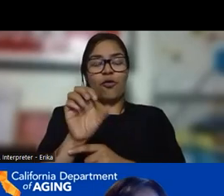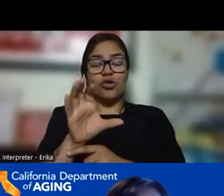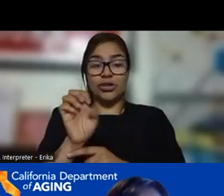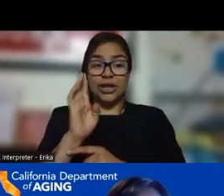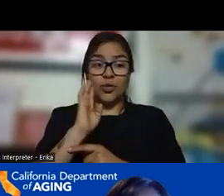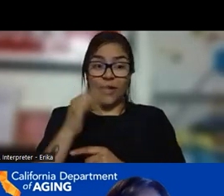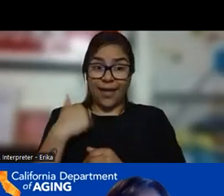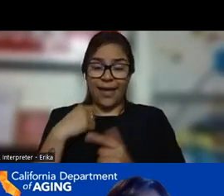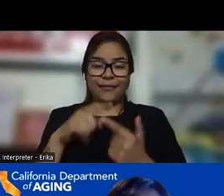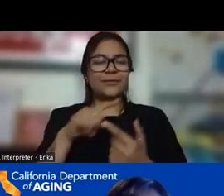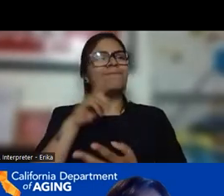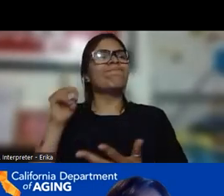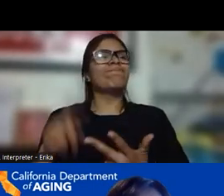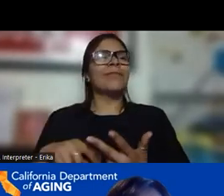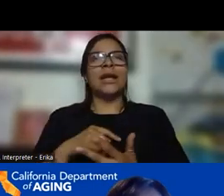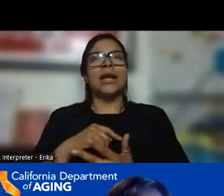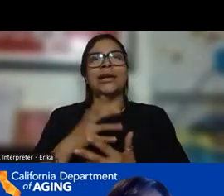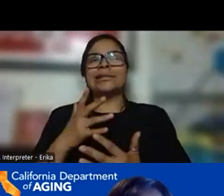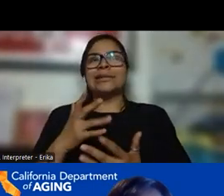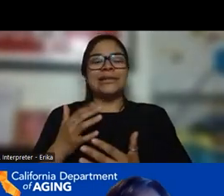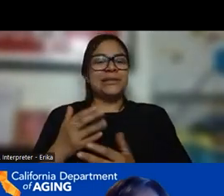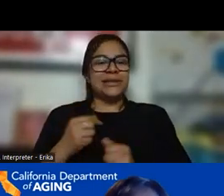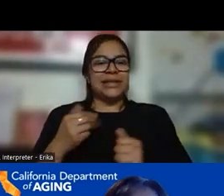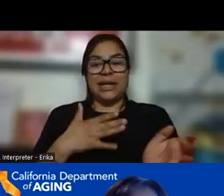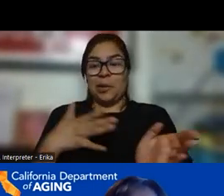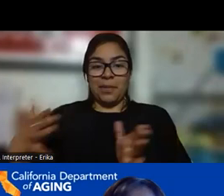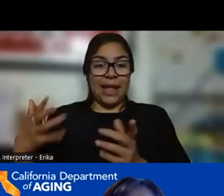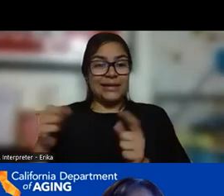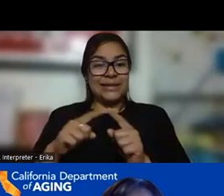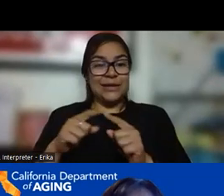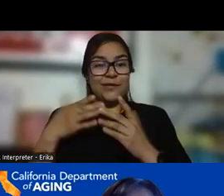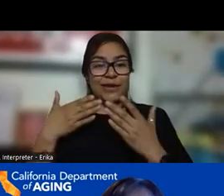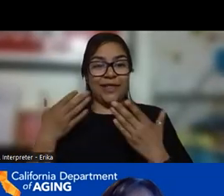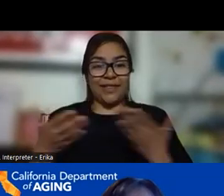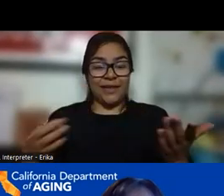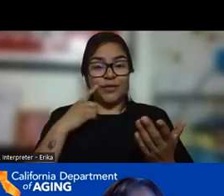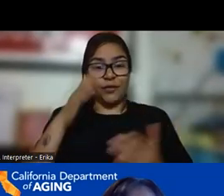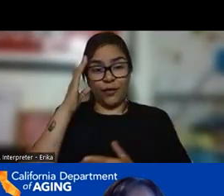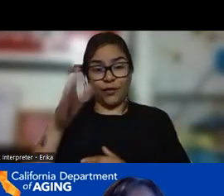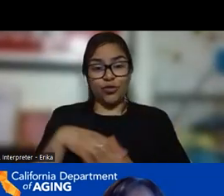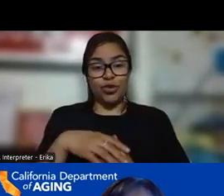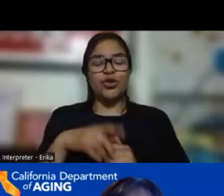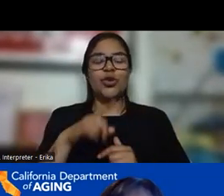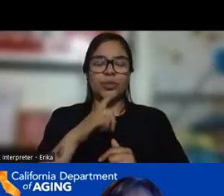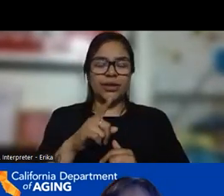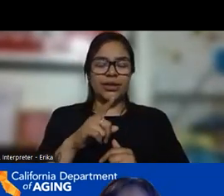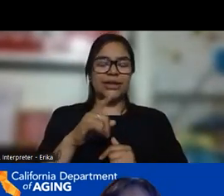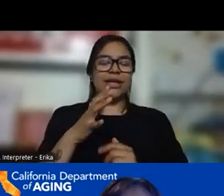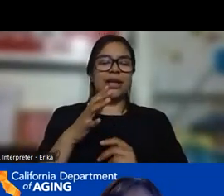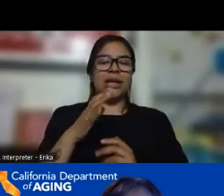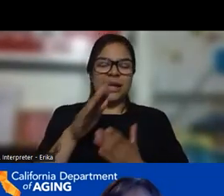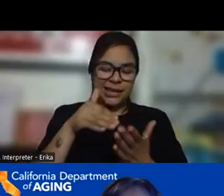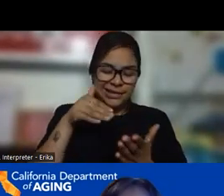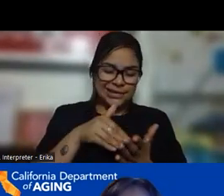we're proposing to, plan out in the near future. And so just keeping this at the center, keeping